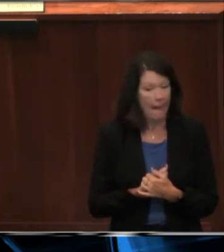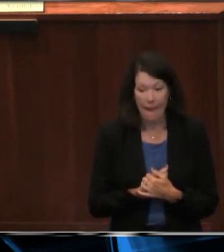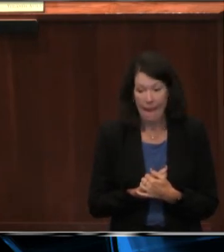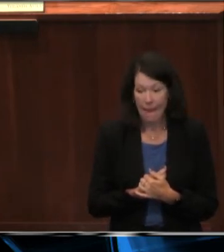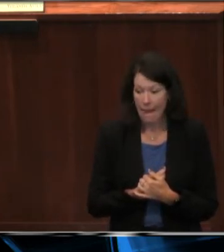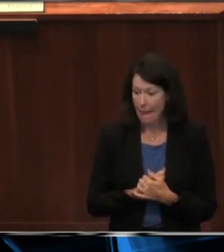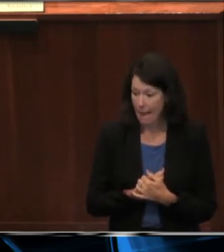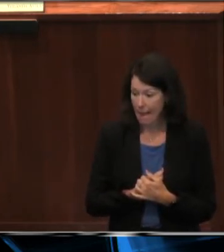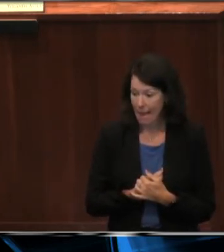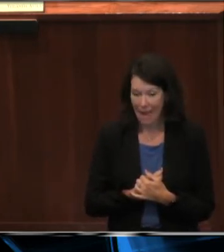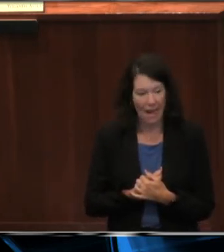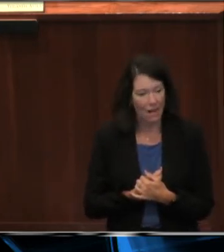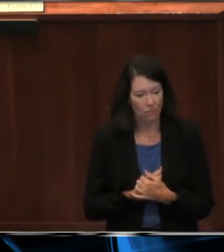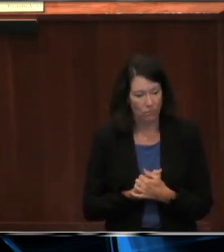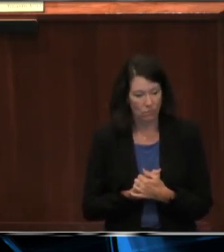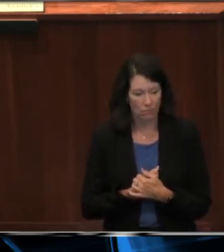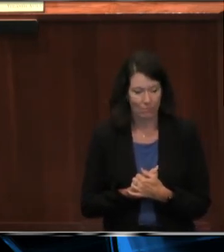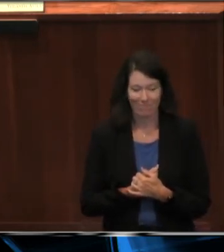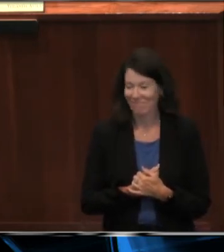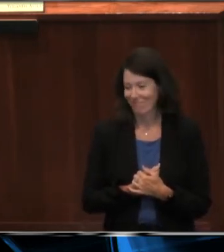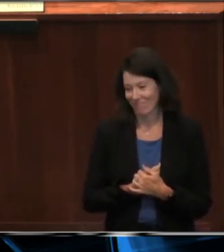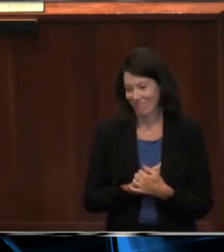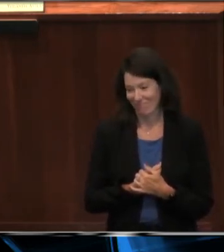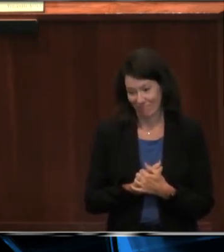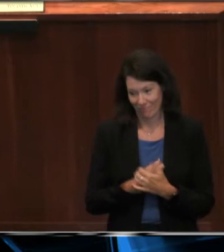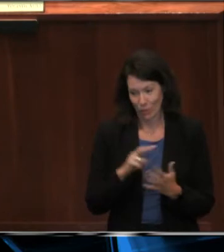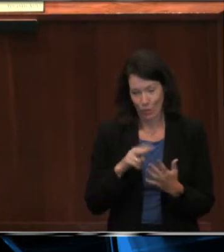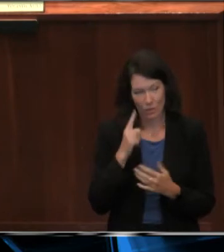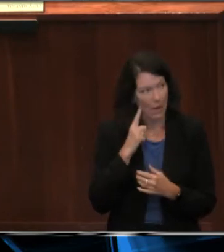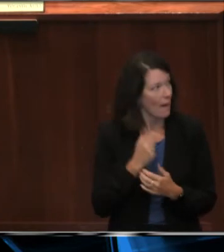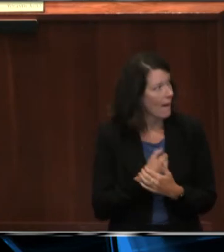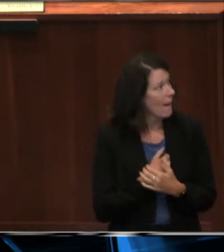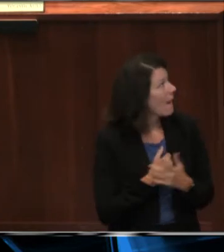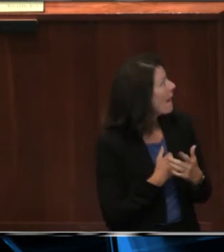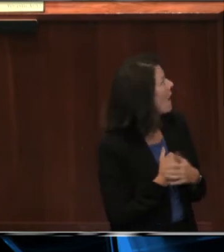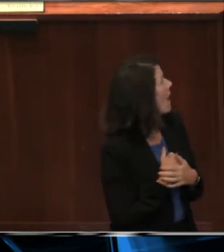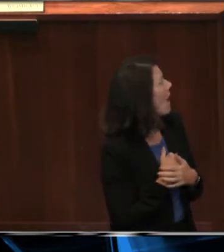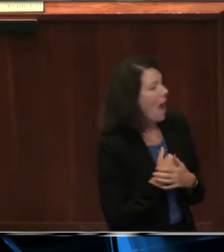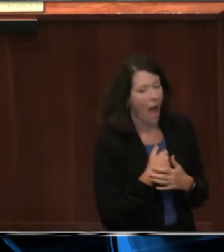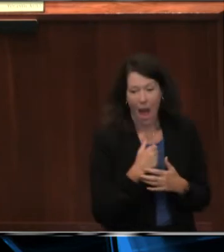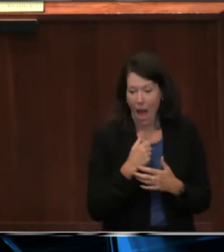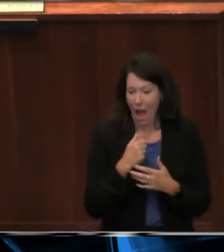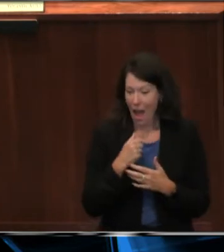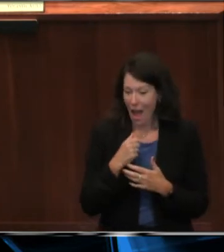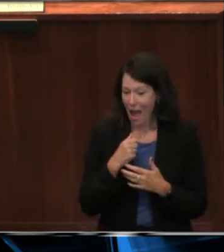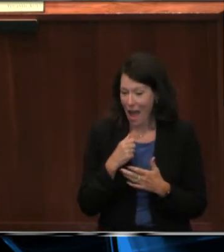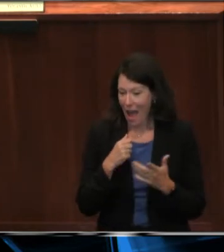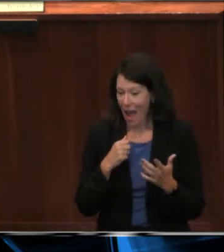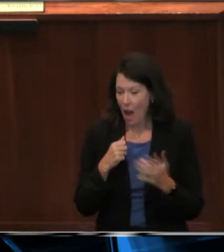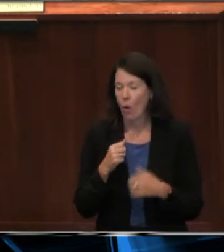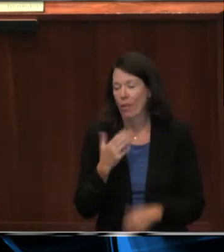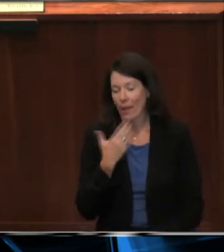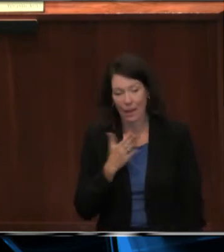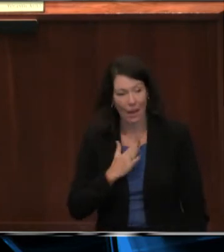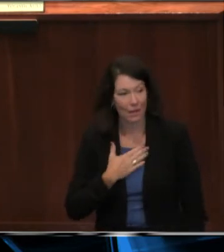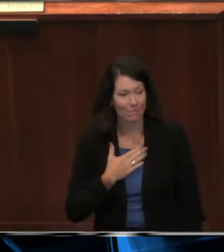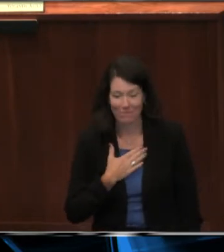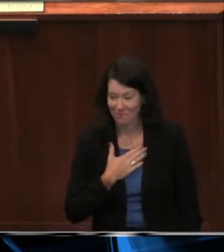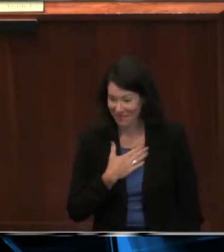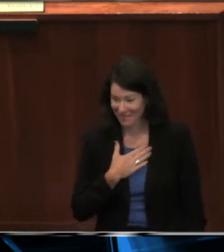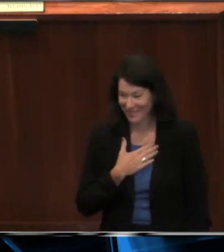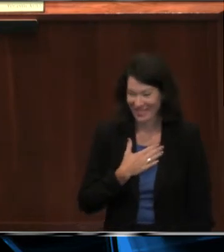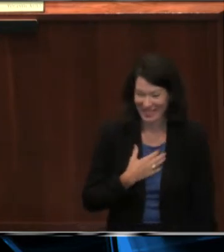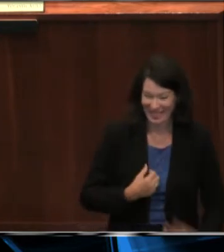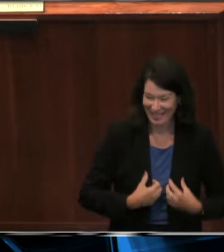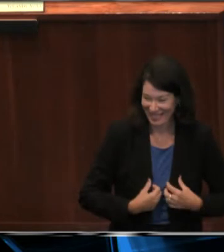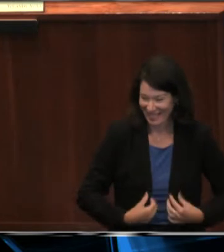Yeah. Carol Maskin. The pandemic ain't a joke. My neighbor's going broke, so it's up to all of us too. We got cases on the rise,